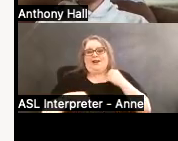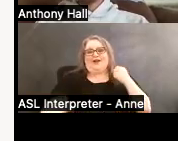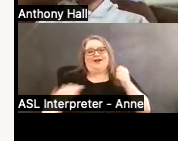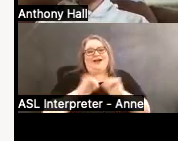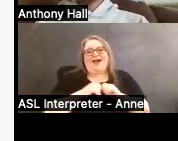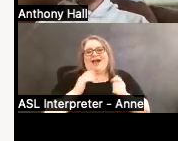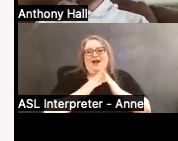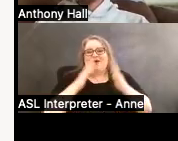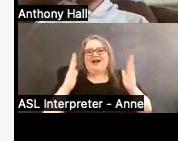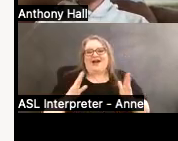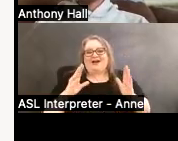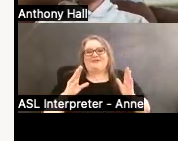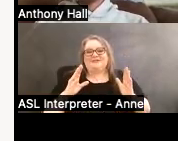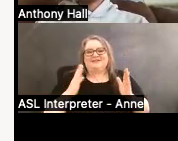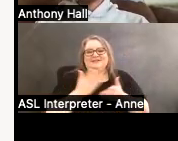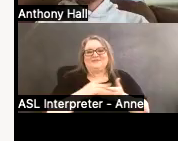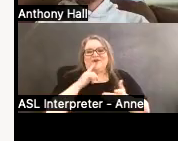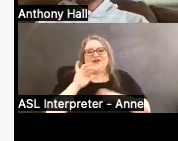housing set up.